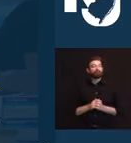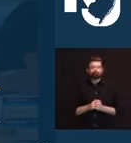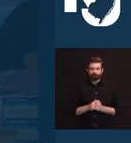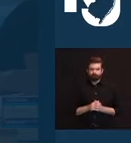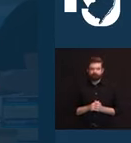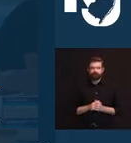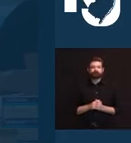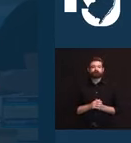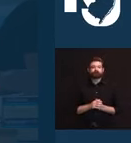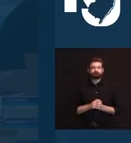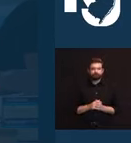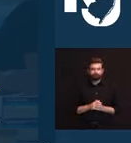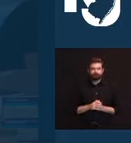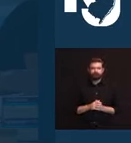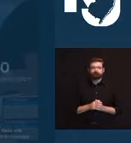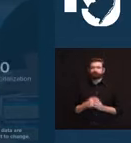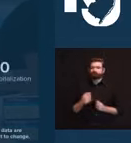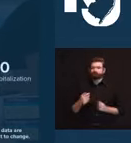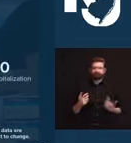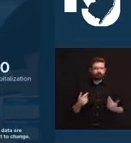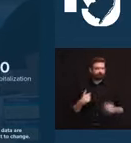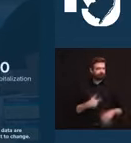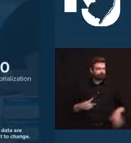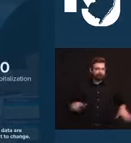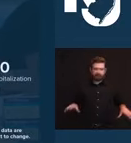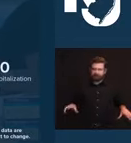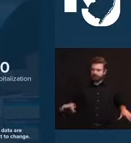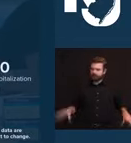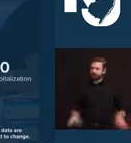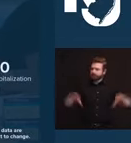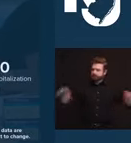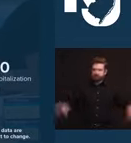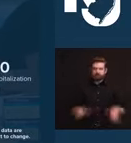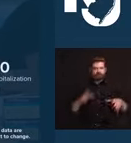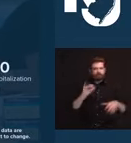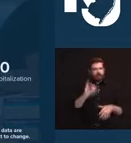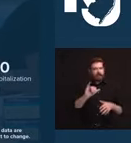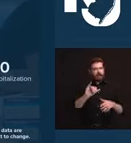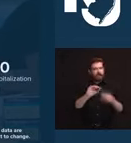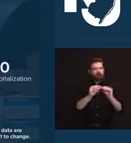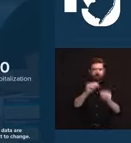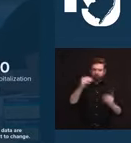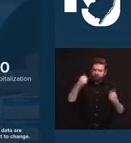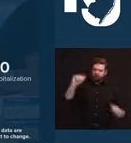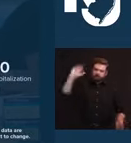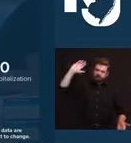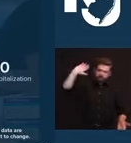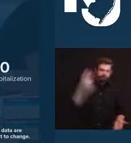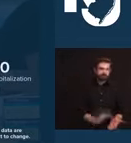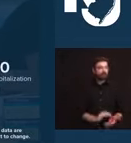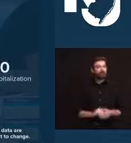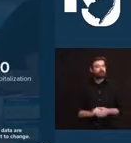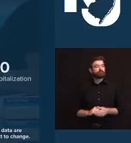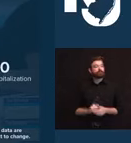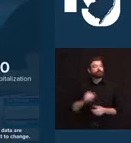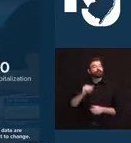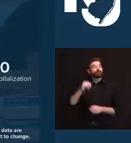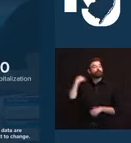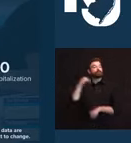at getting that number as low as we can. In our hospitals last night, the total number of patients being treated for